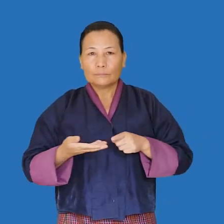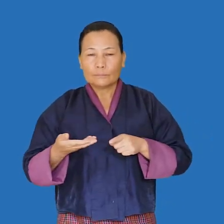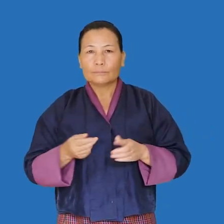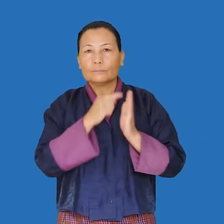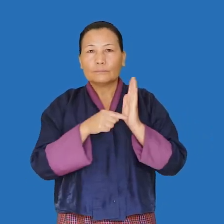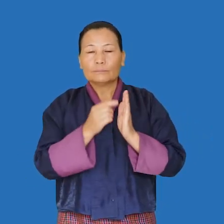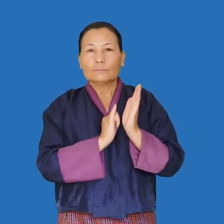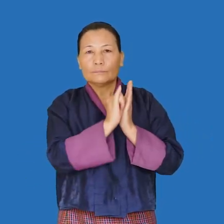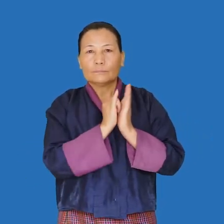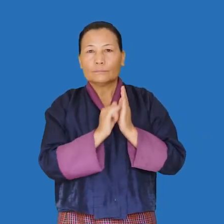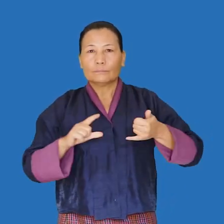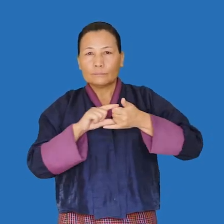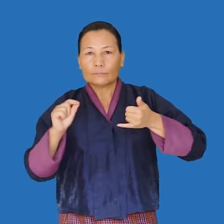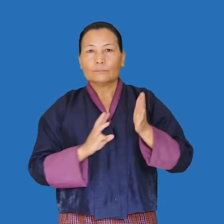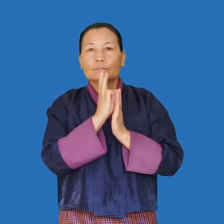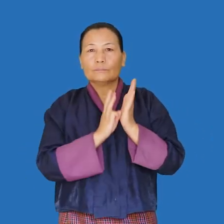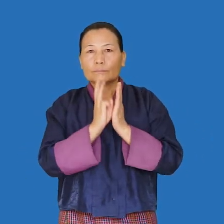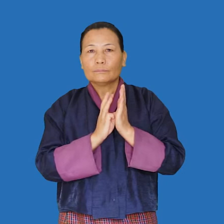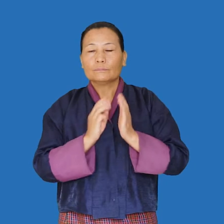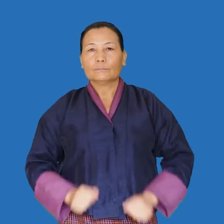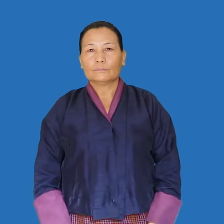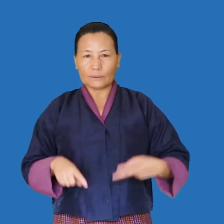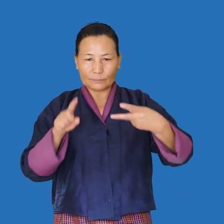Instagram, WhatsApp, WeChat, etc.